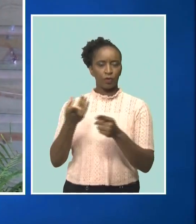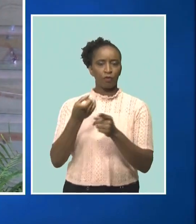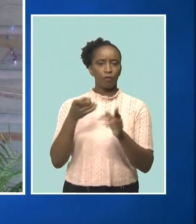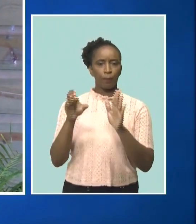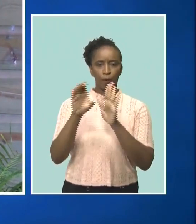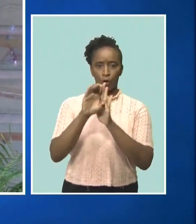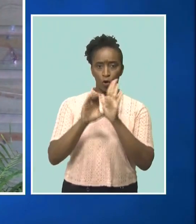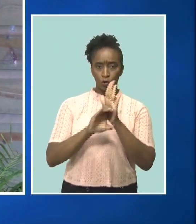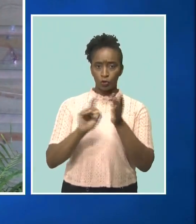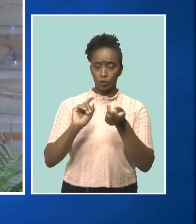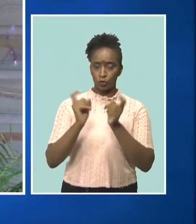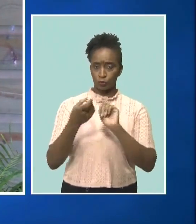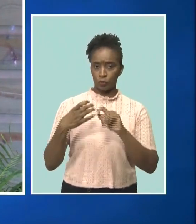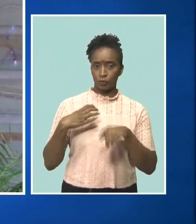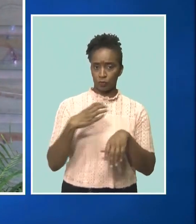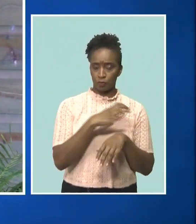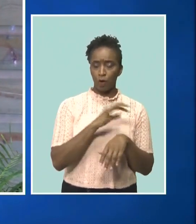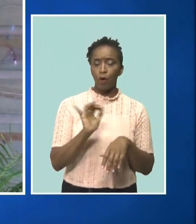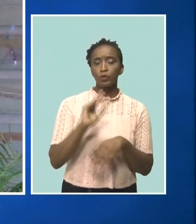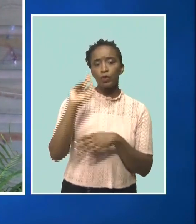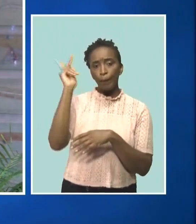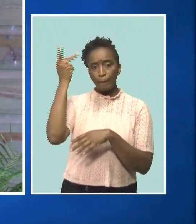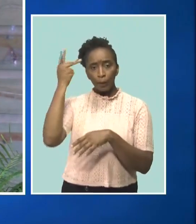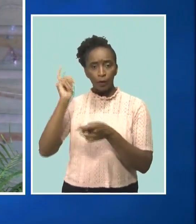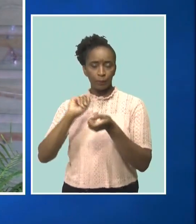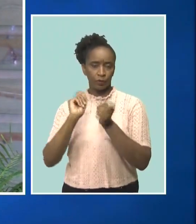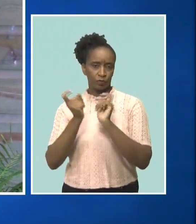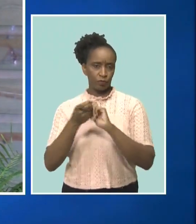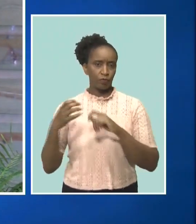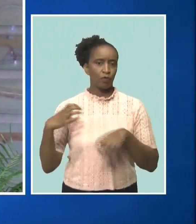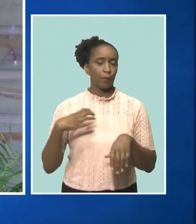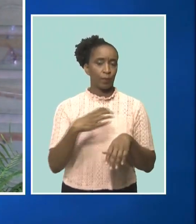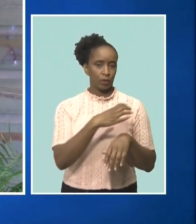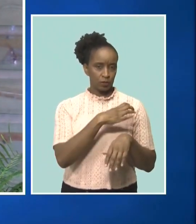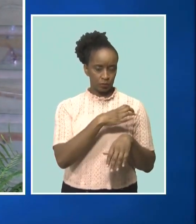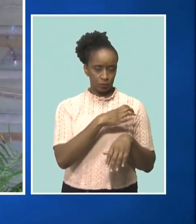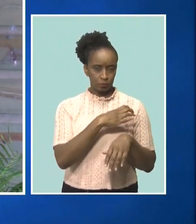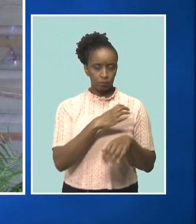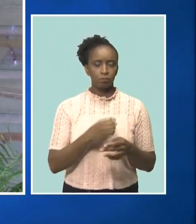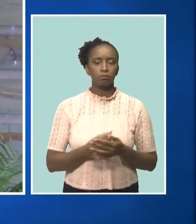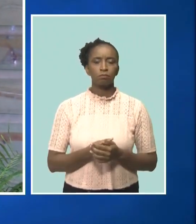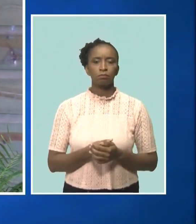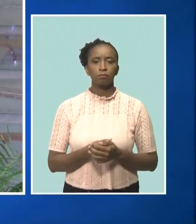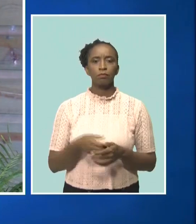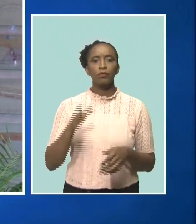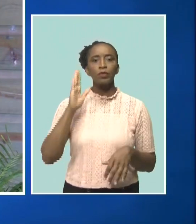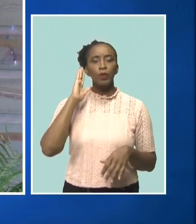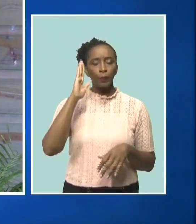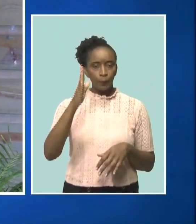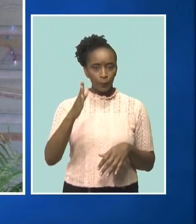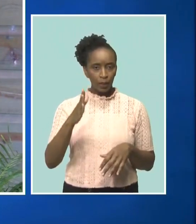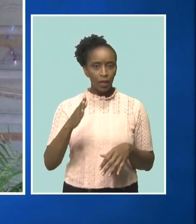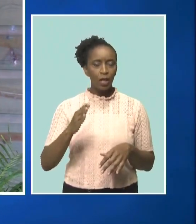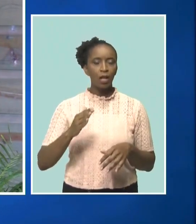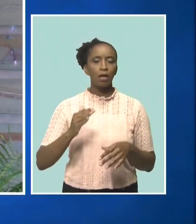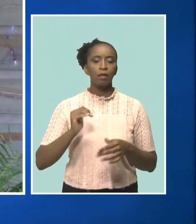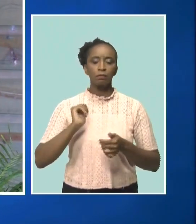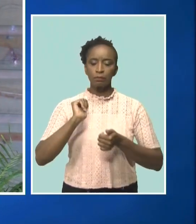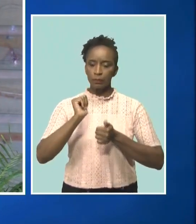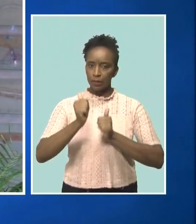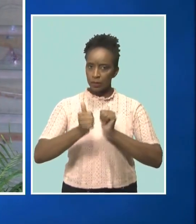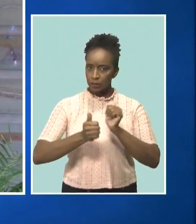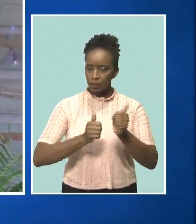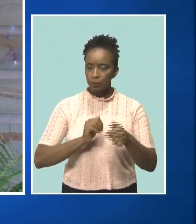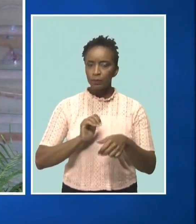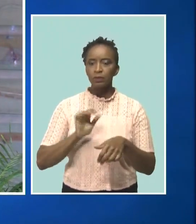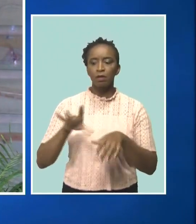the Parliamentary Reform Commission, that we take all of those commissions and we should be seeing the rollout of the recommendations during